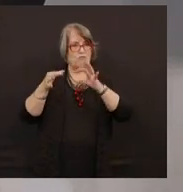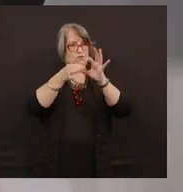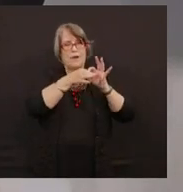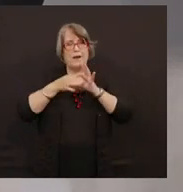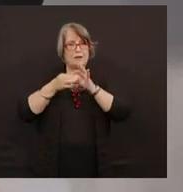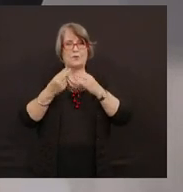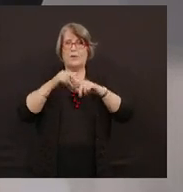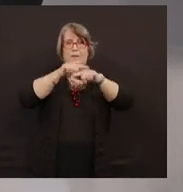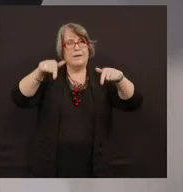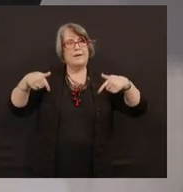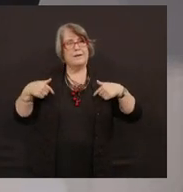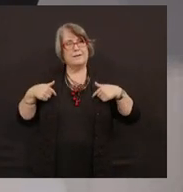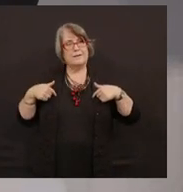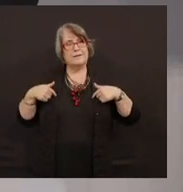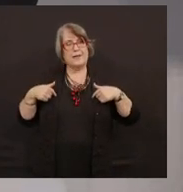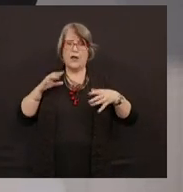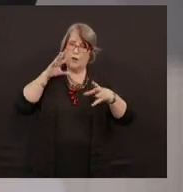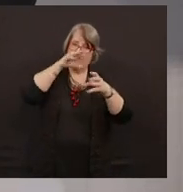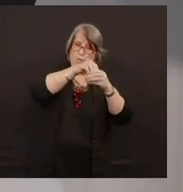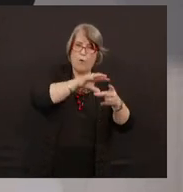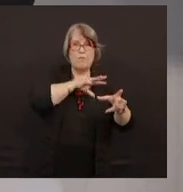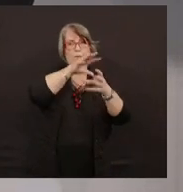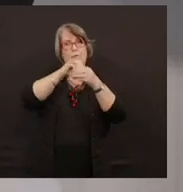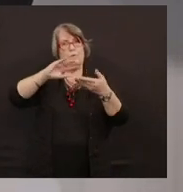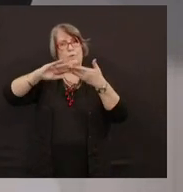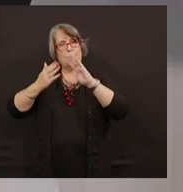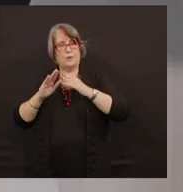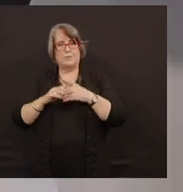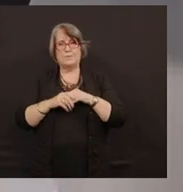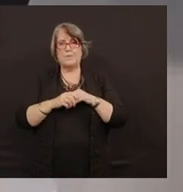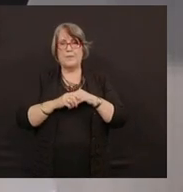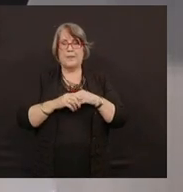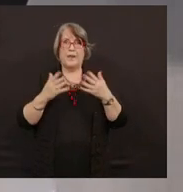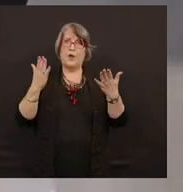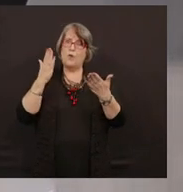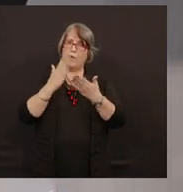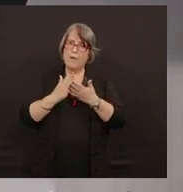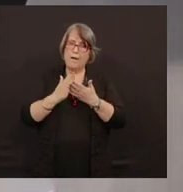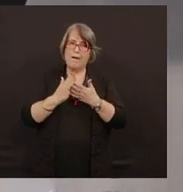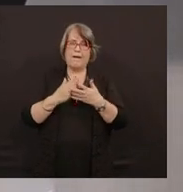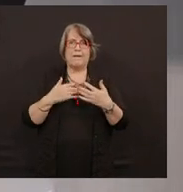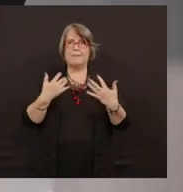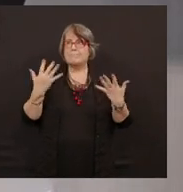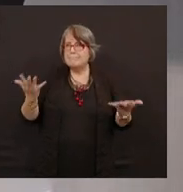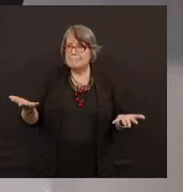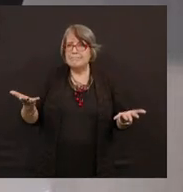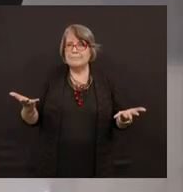relationships around us and that engagement in community. Look, it's been an incredibly